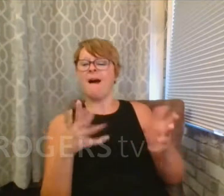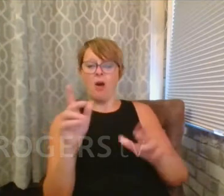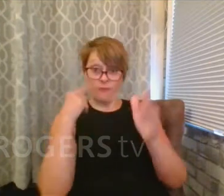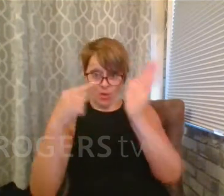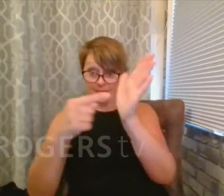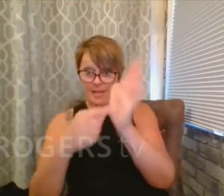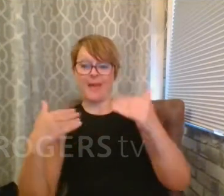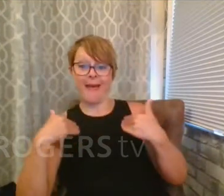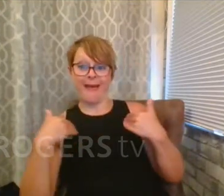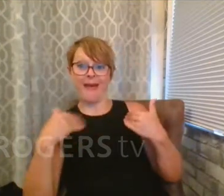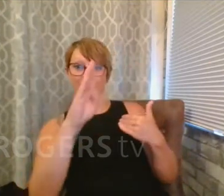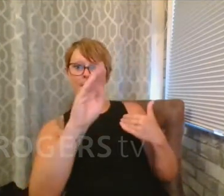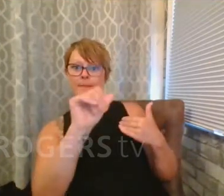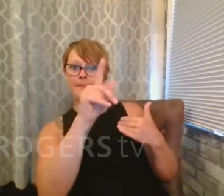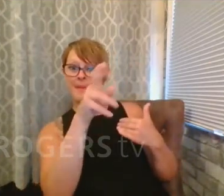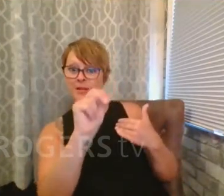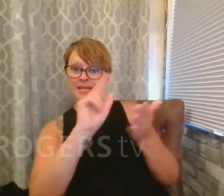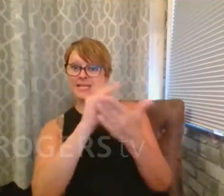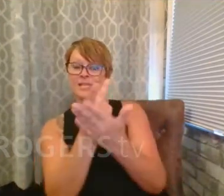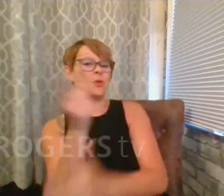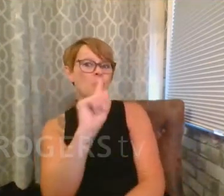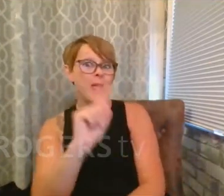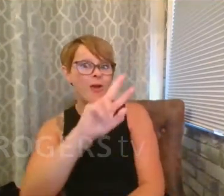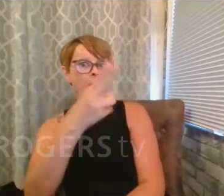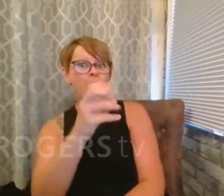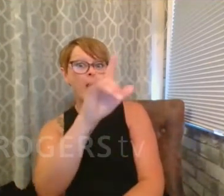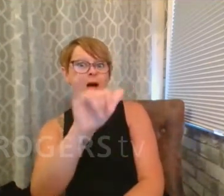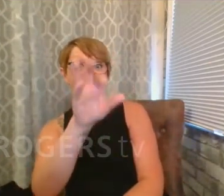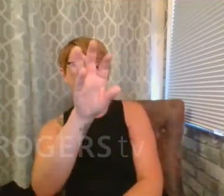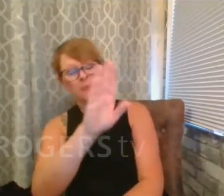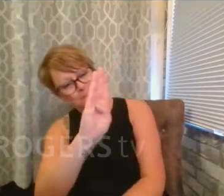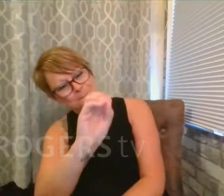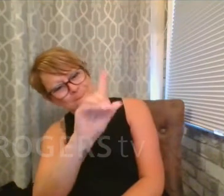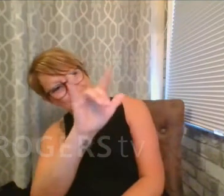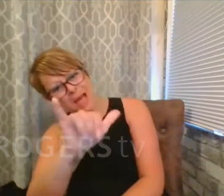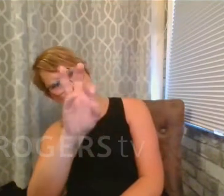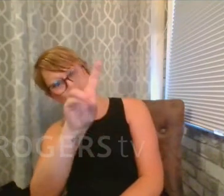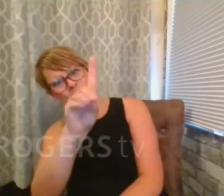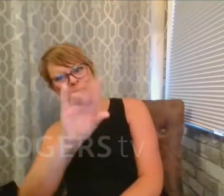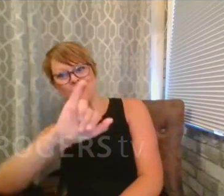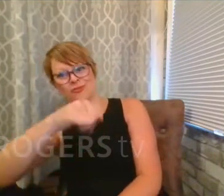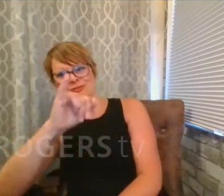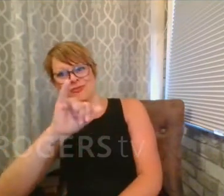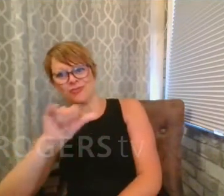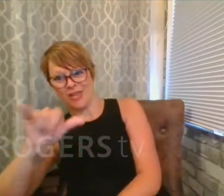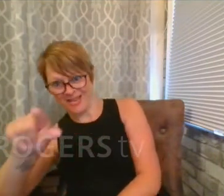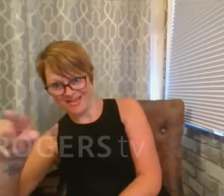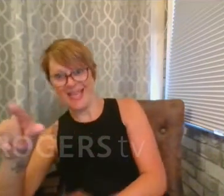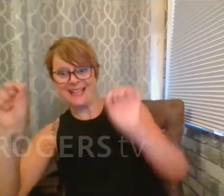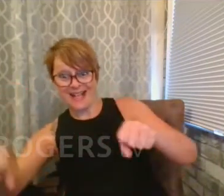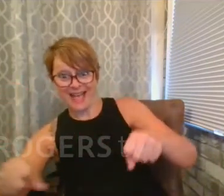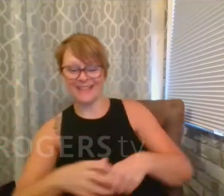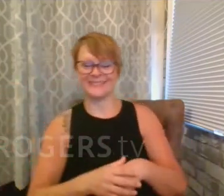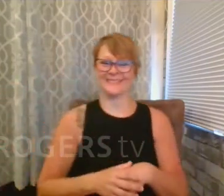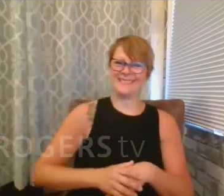Balkan kitchen at Bollywood gym. There you go. That's what I'm saying. There you go. So you guys, I'm something visualizing like